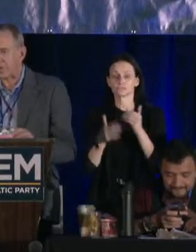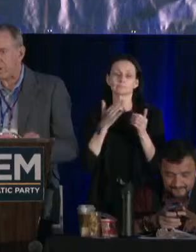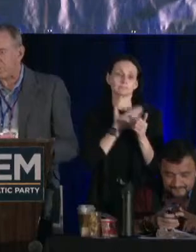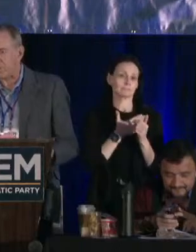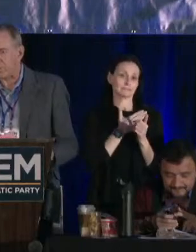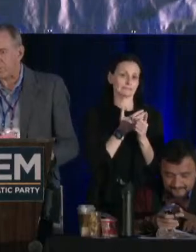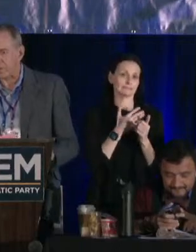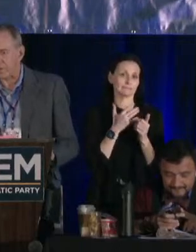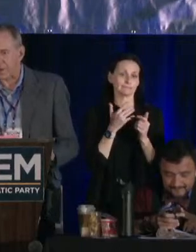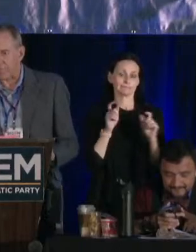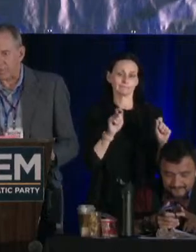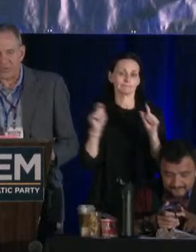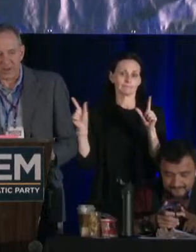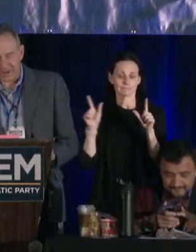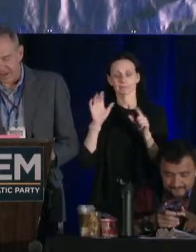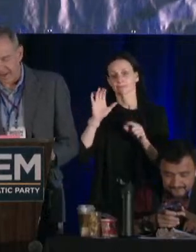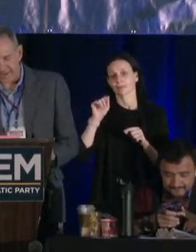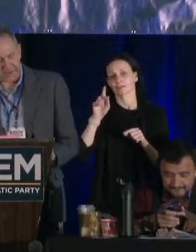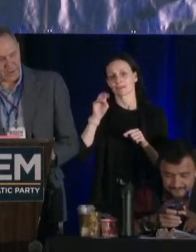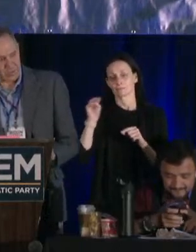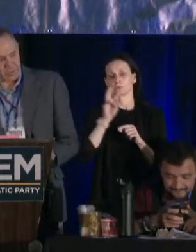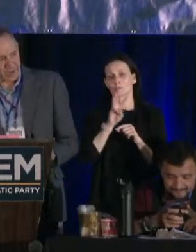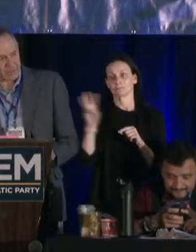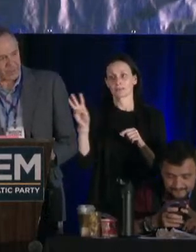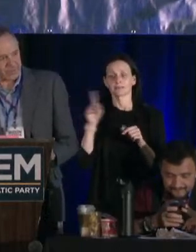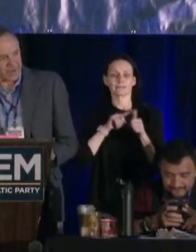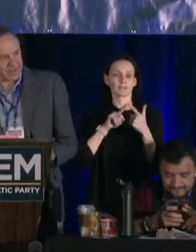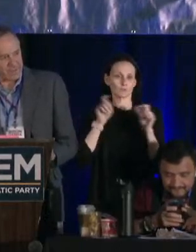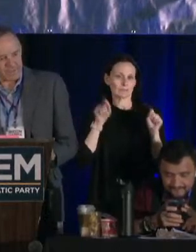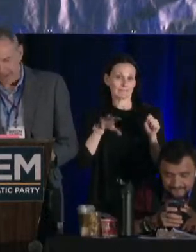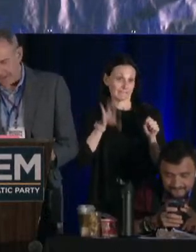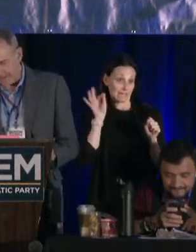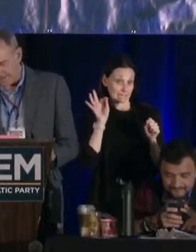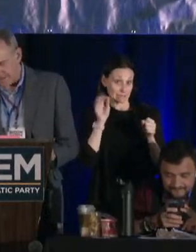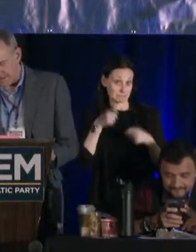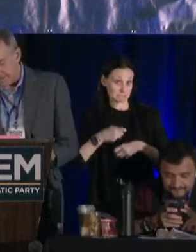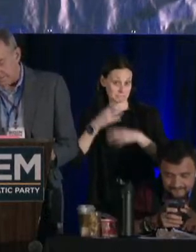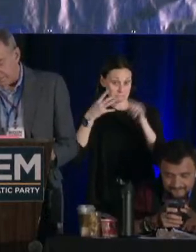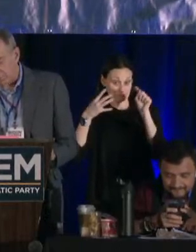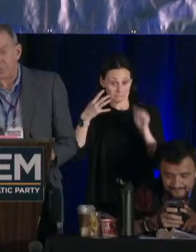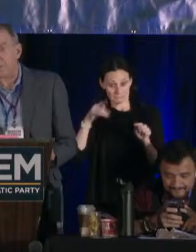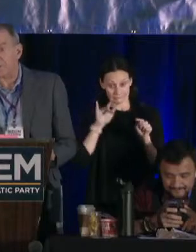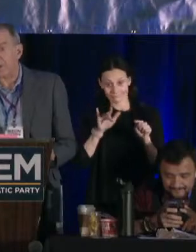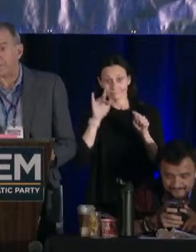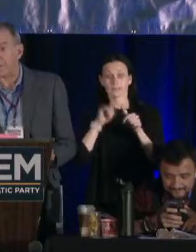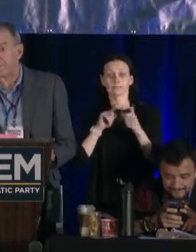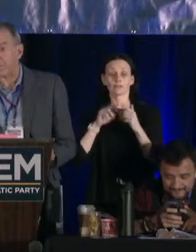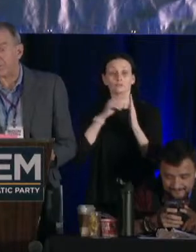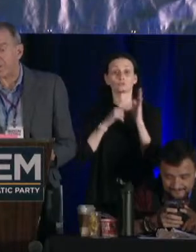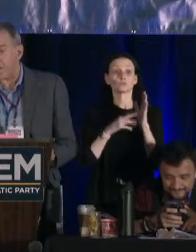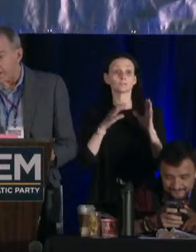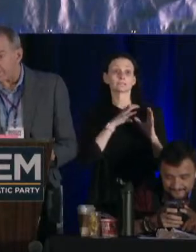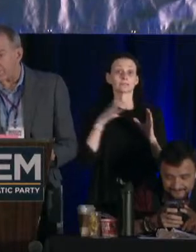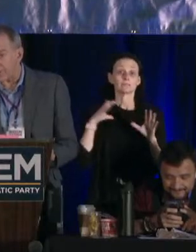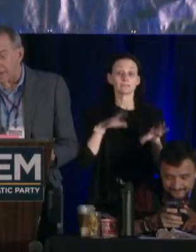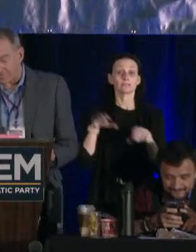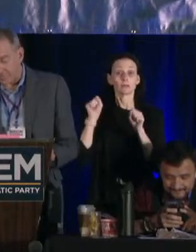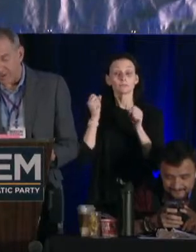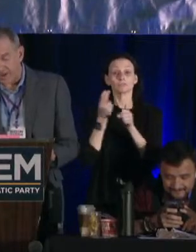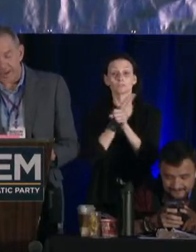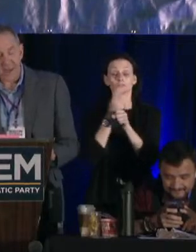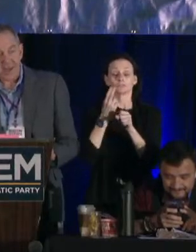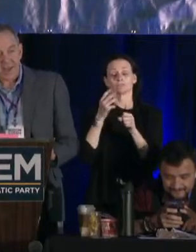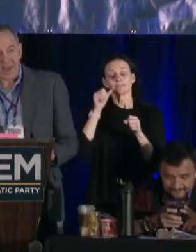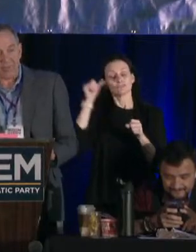please go to the CADEM website, and you will be able to find them. And the Rules Committee adopted them yesterday unanimously